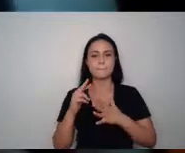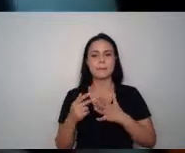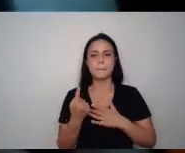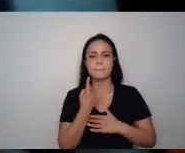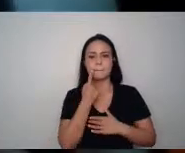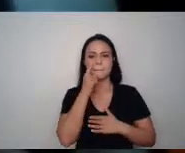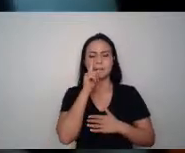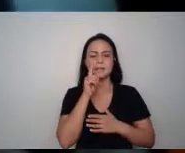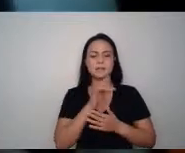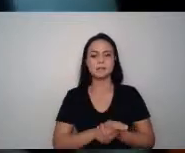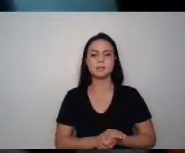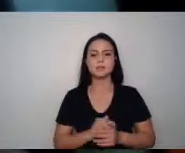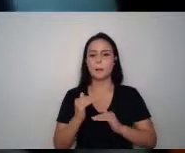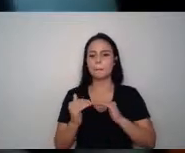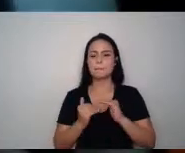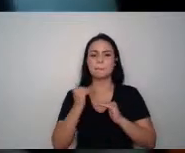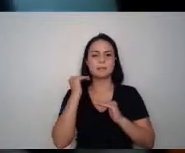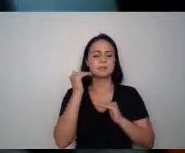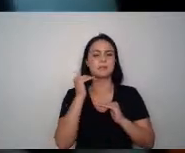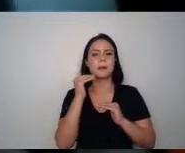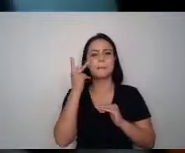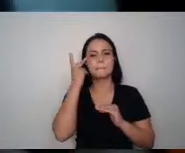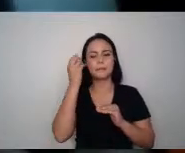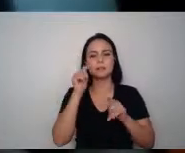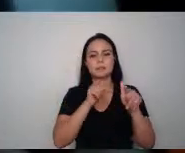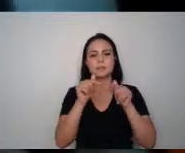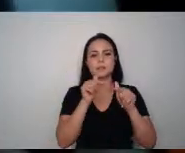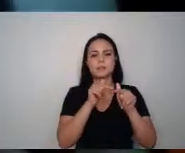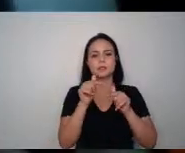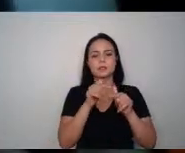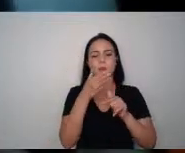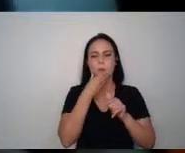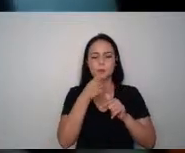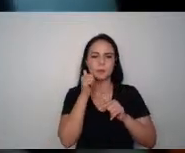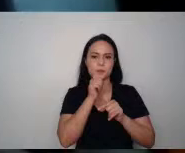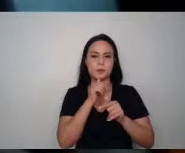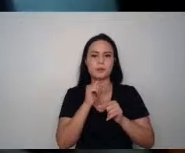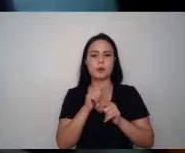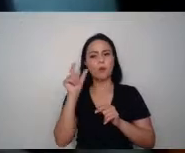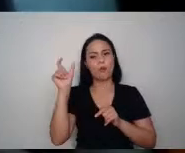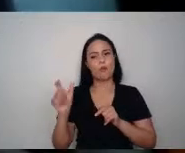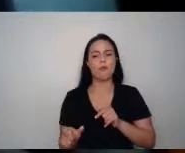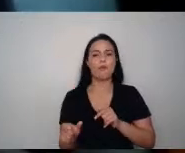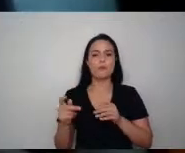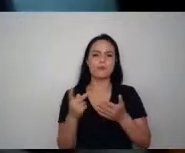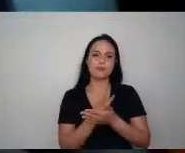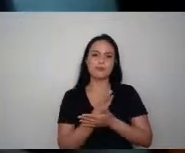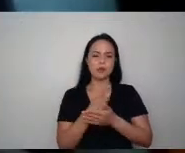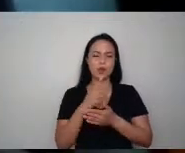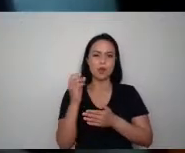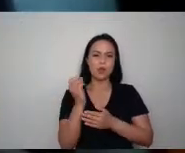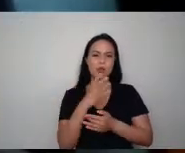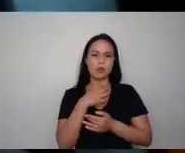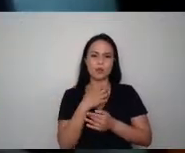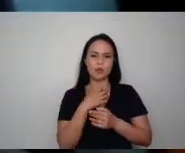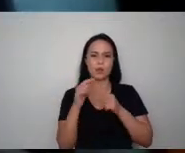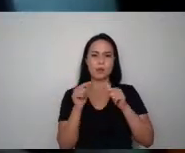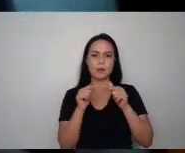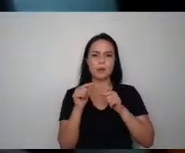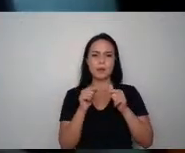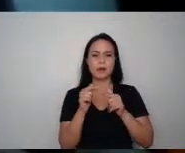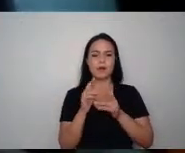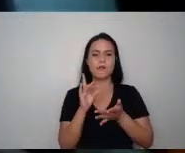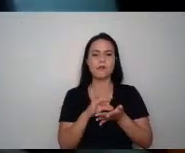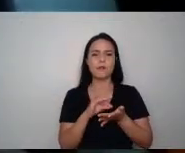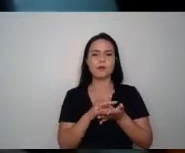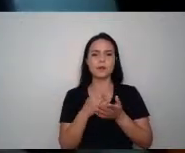So there are many risks that are increasing for the employees. But on the other hand, in these new